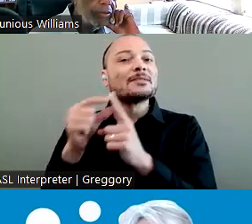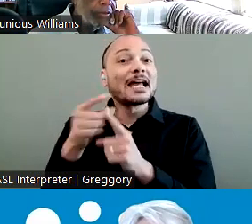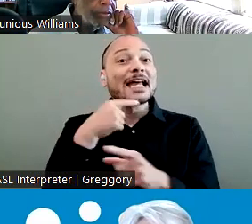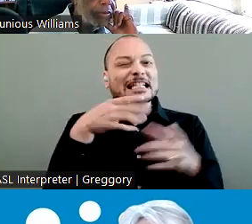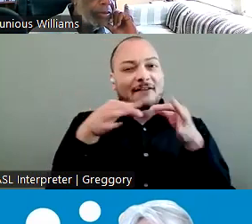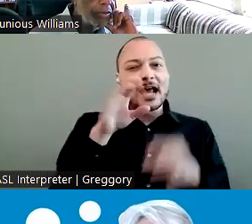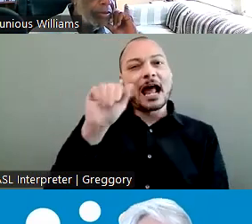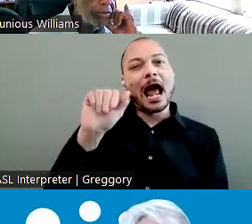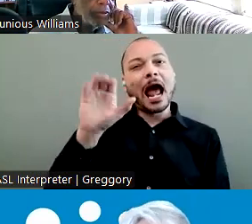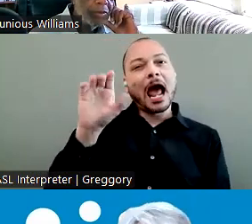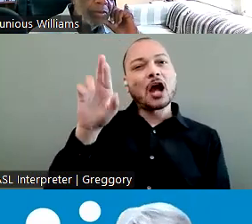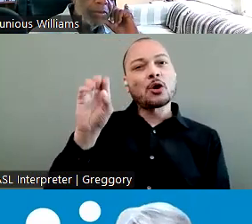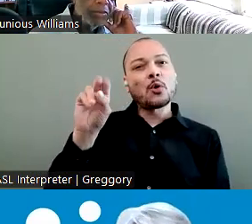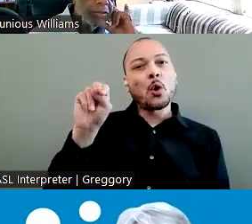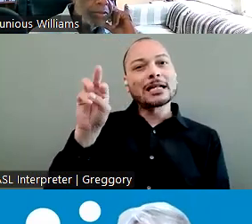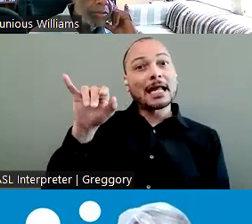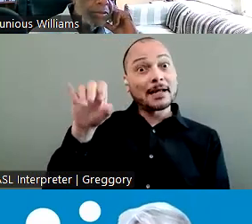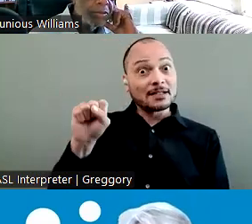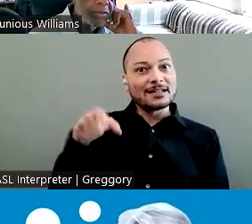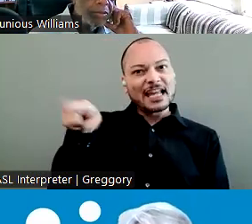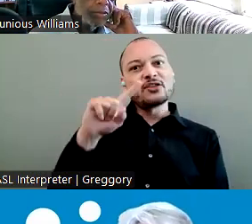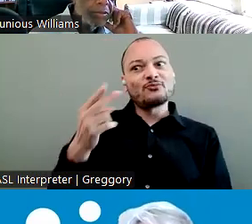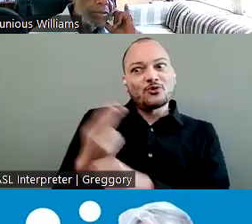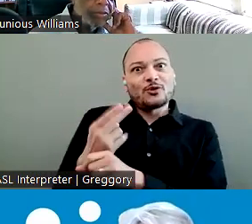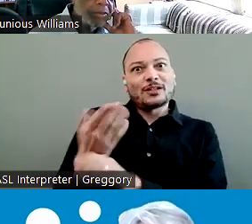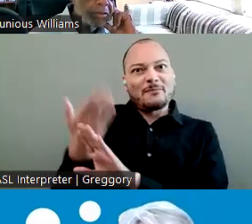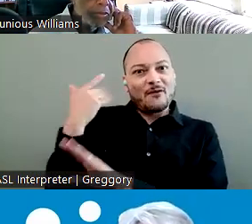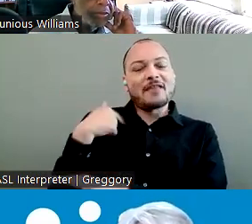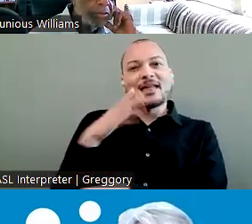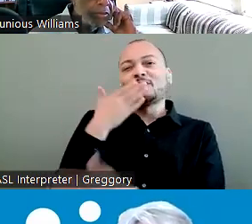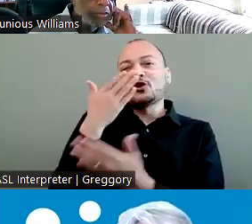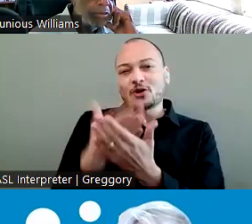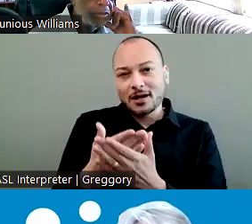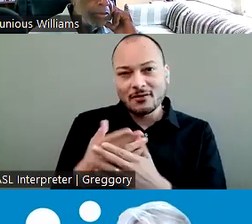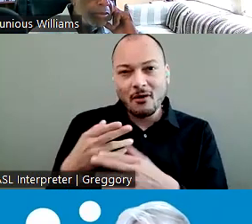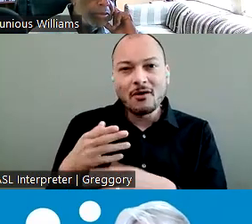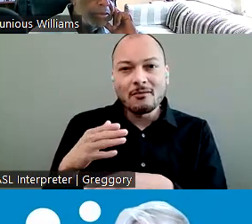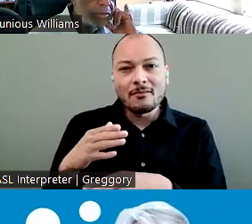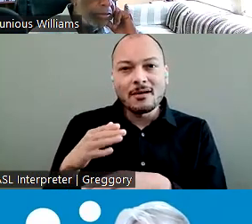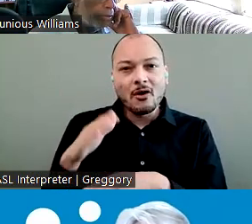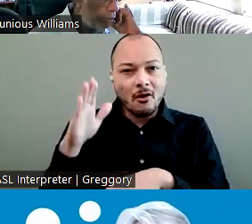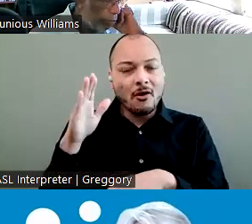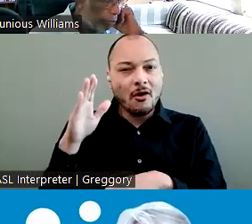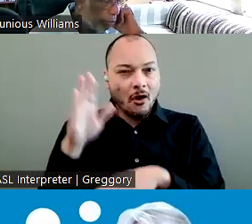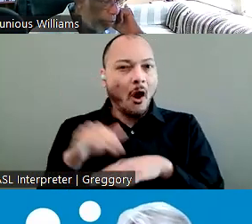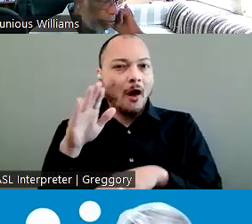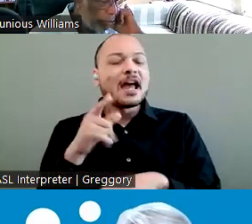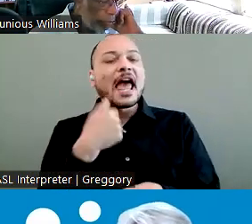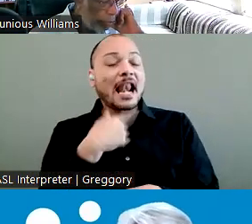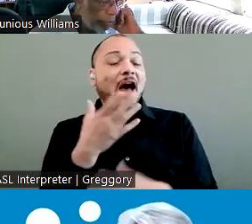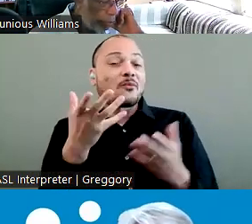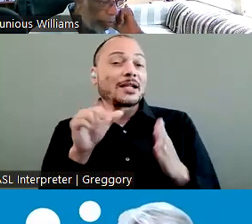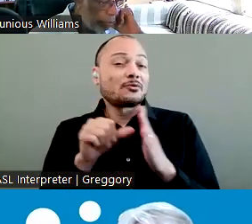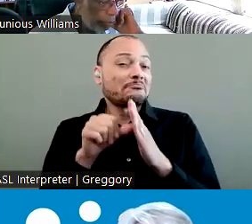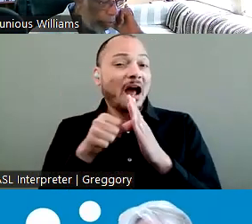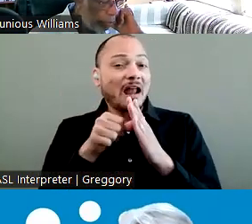that were being used before. That was such a great call out, and I just wanted to highlight that